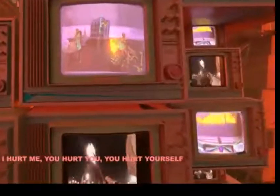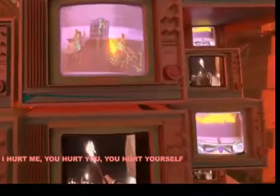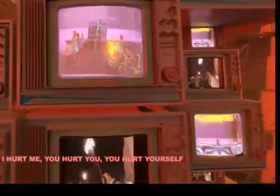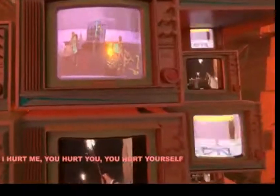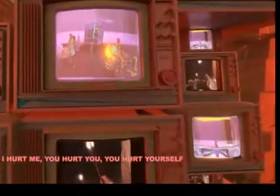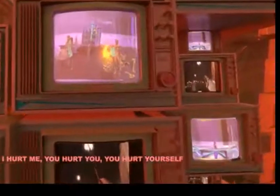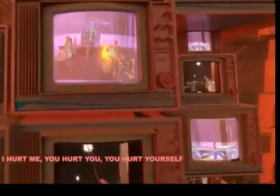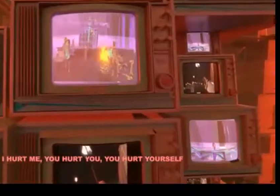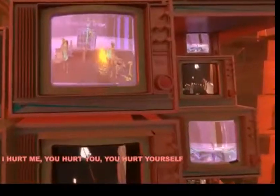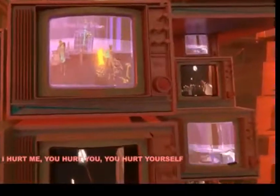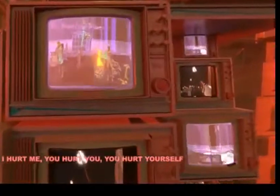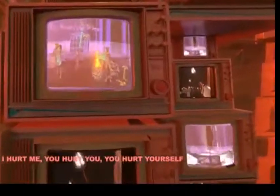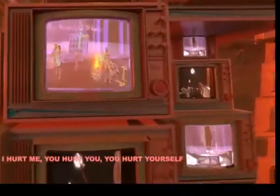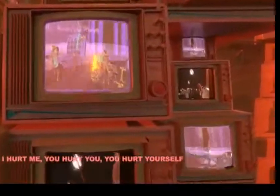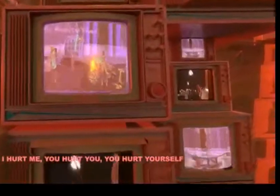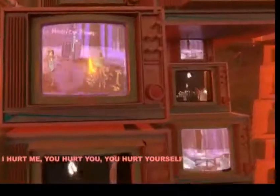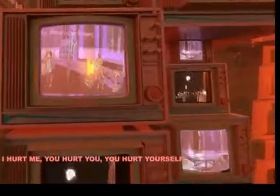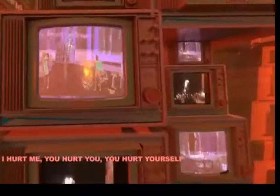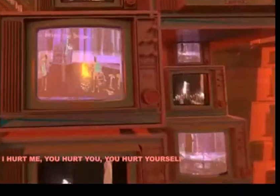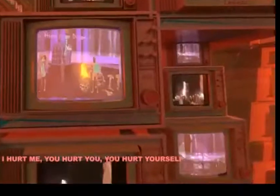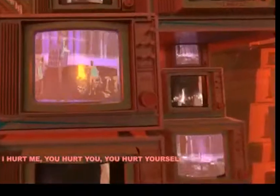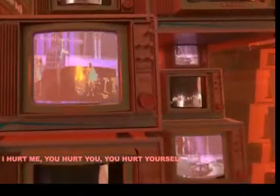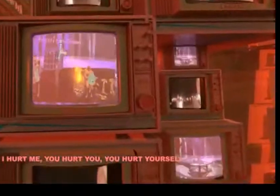We all hurt me.